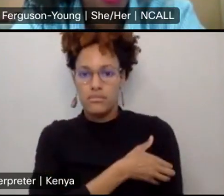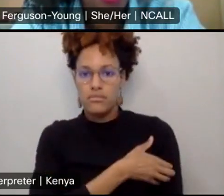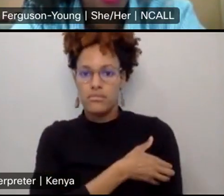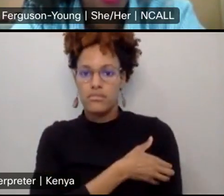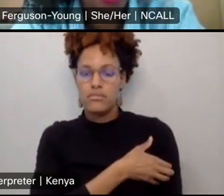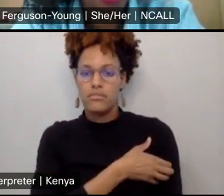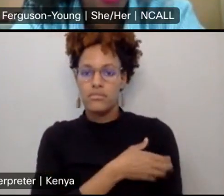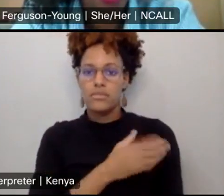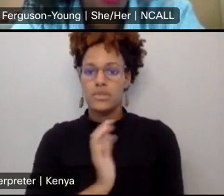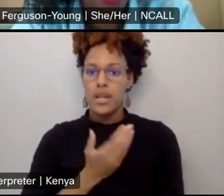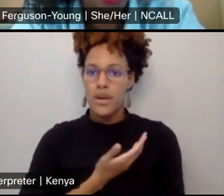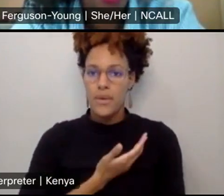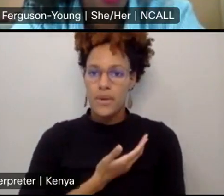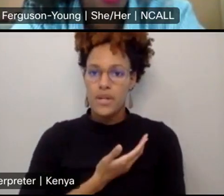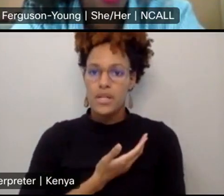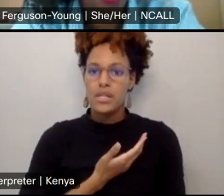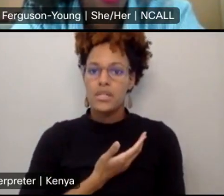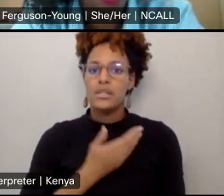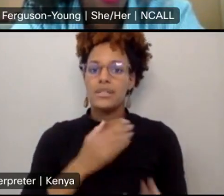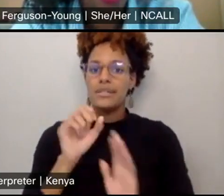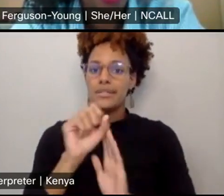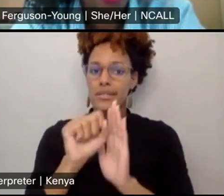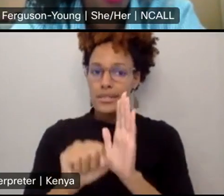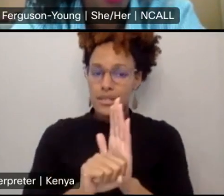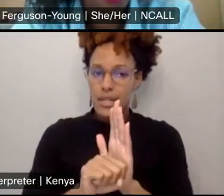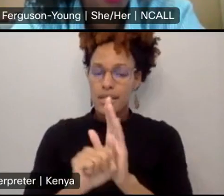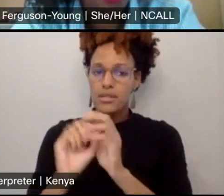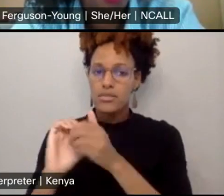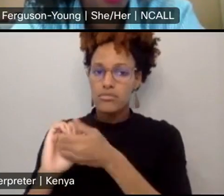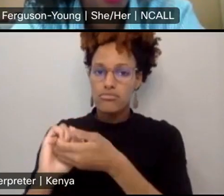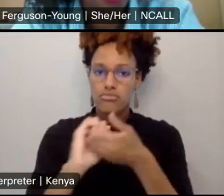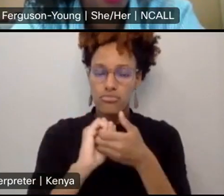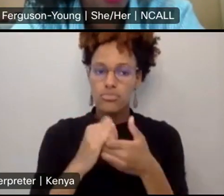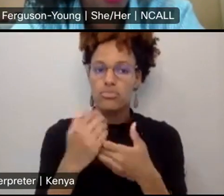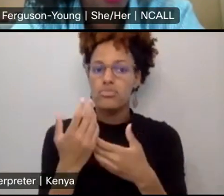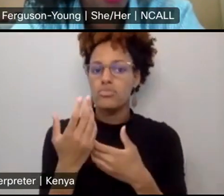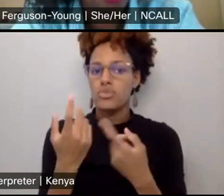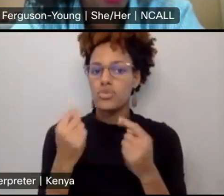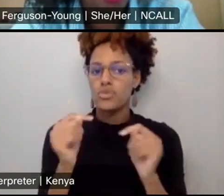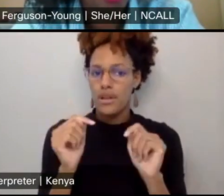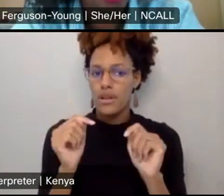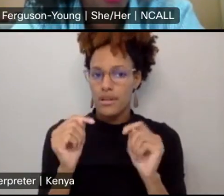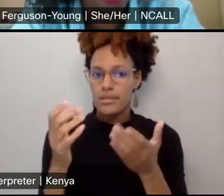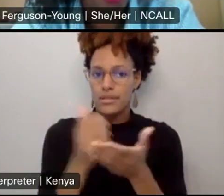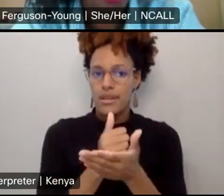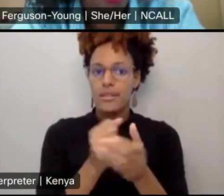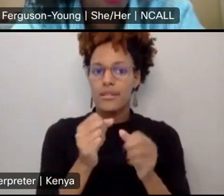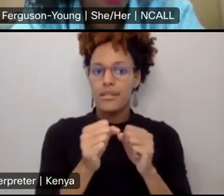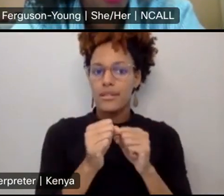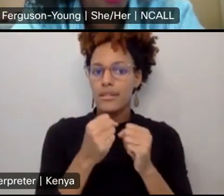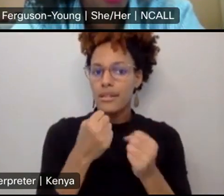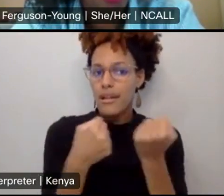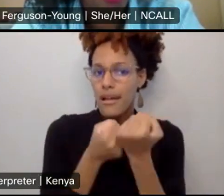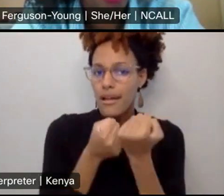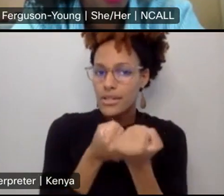our our state coalition was trying to take their advocate trainings directly